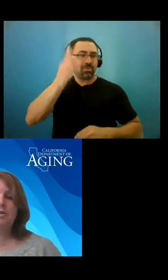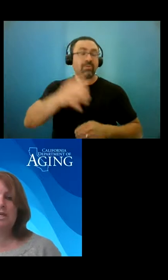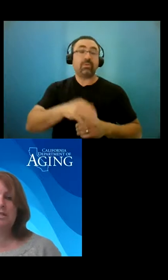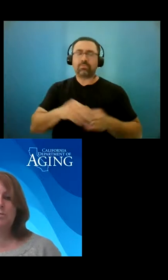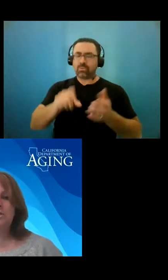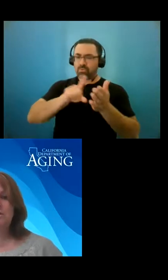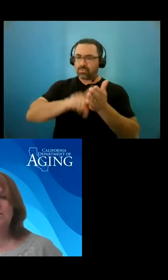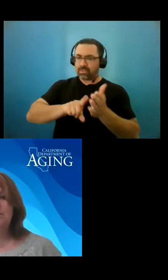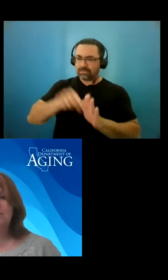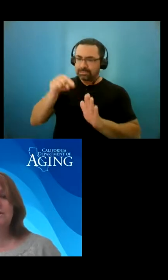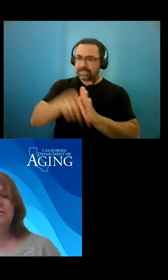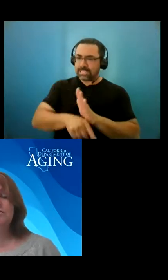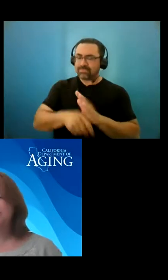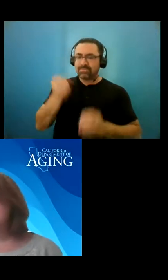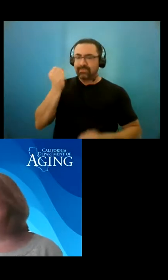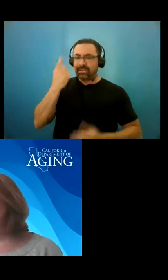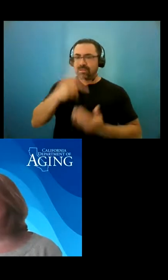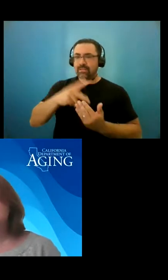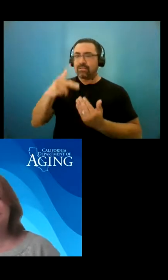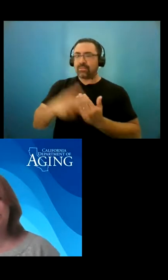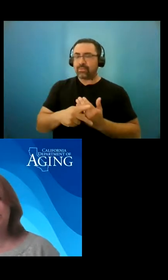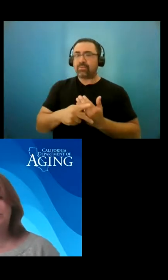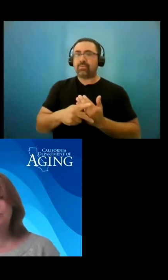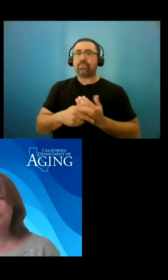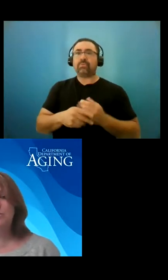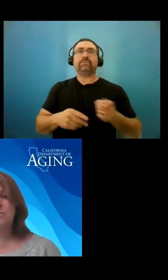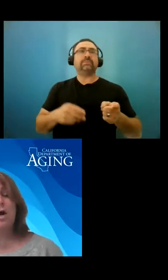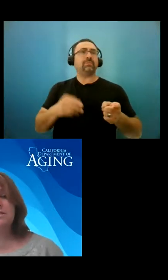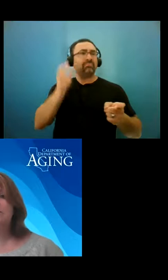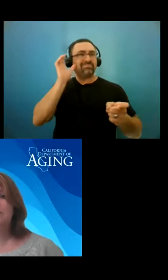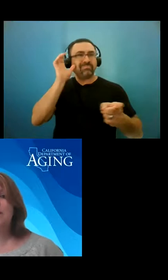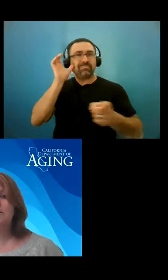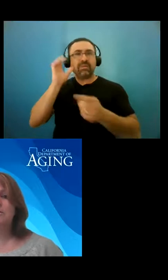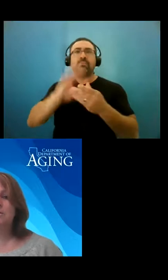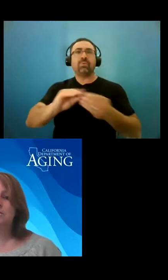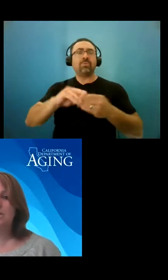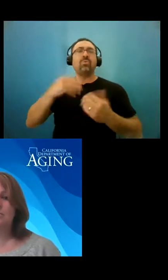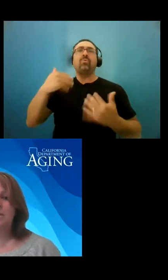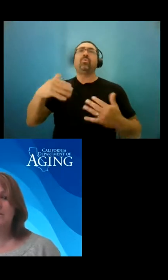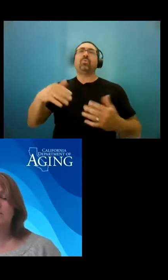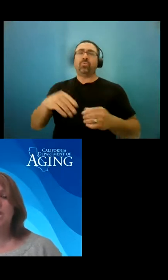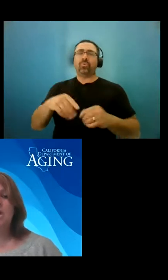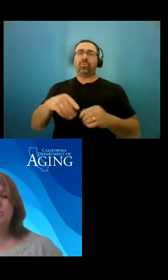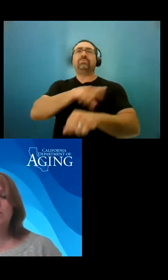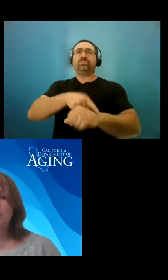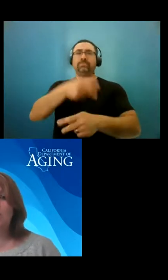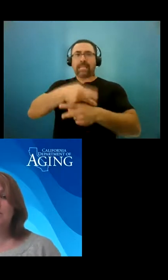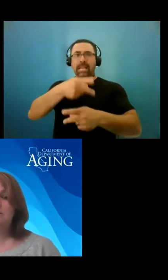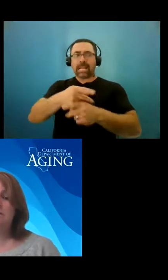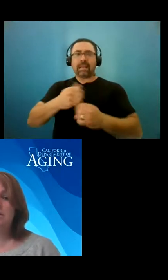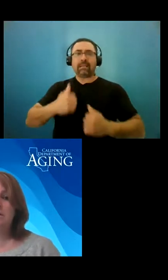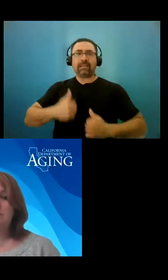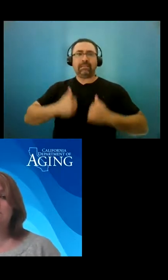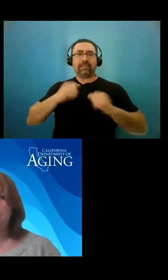trying to understand this project, we did see a tremendous amount of testimonials where there was a positive impact on long-term care residents, regardless